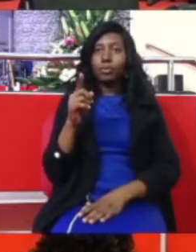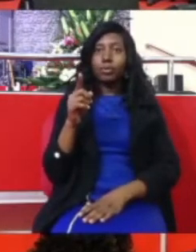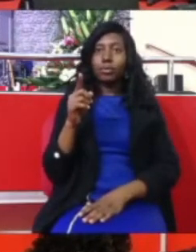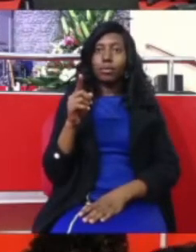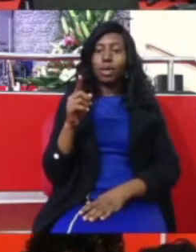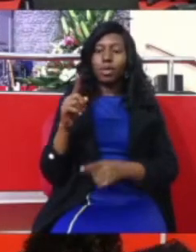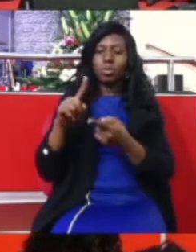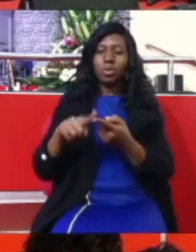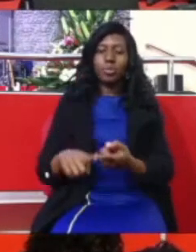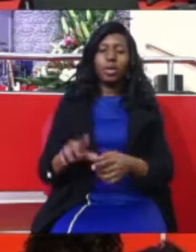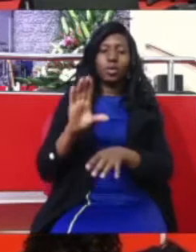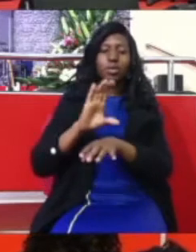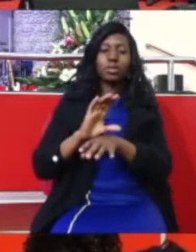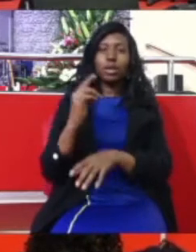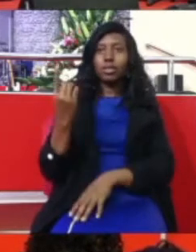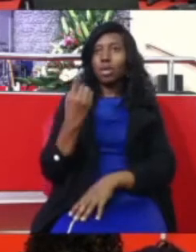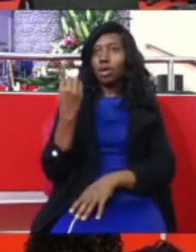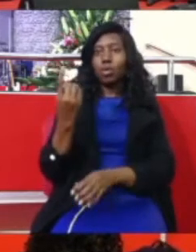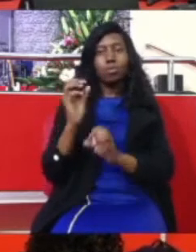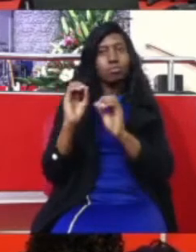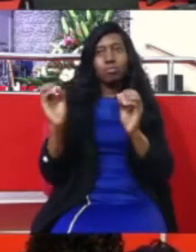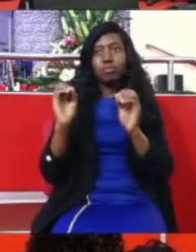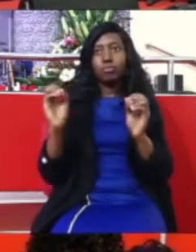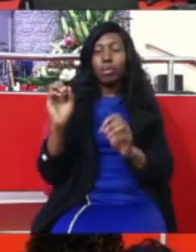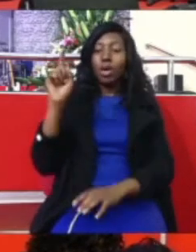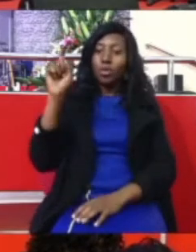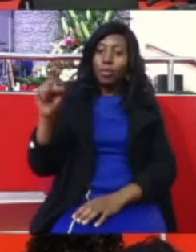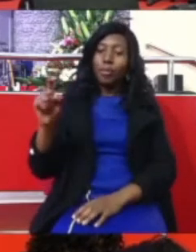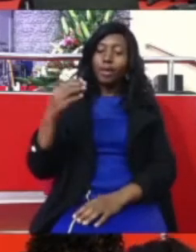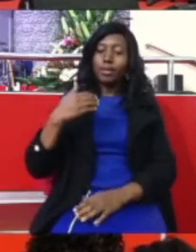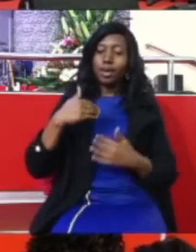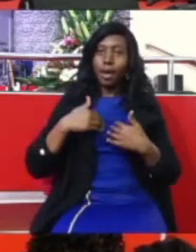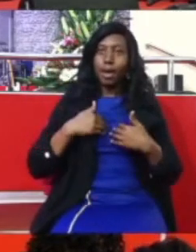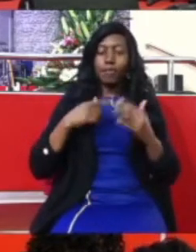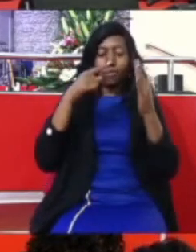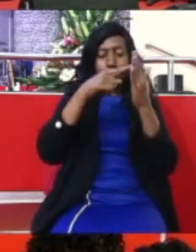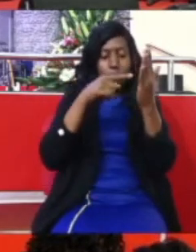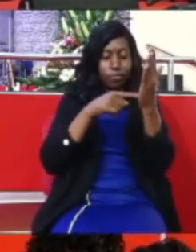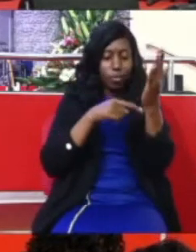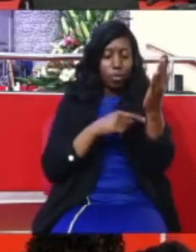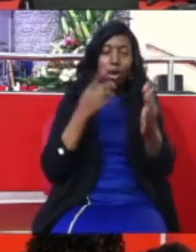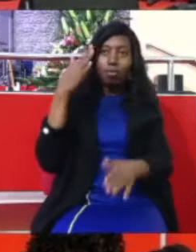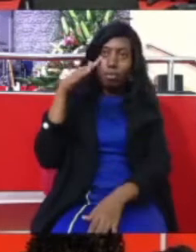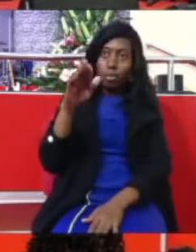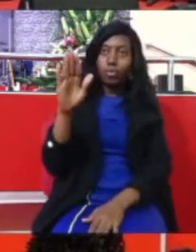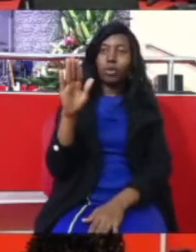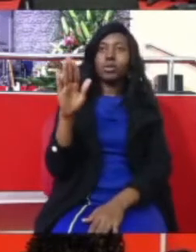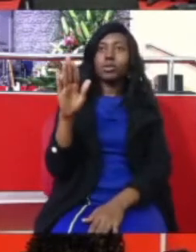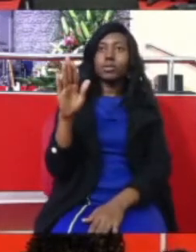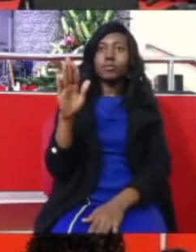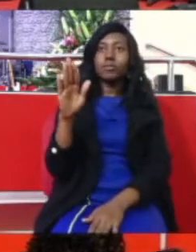It will mean that you will have a schedule for yourself and tell yourself, I cannot eat for